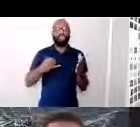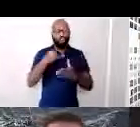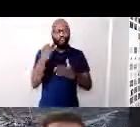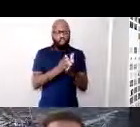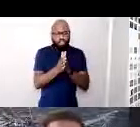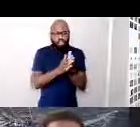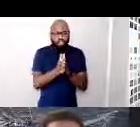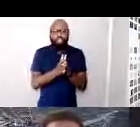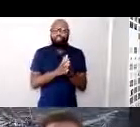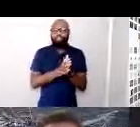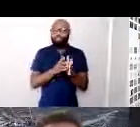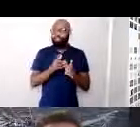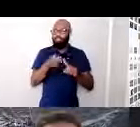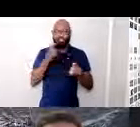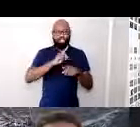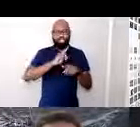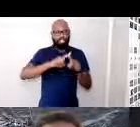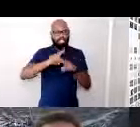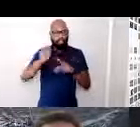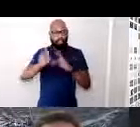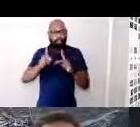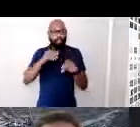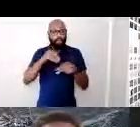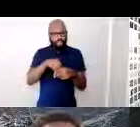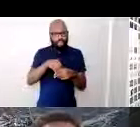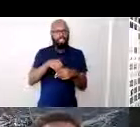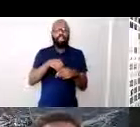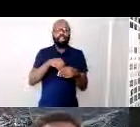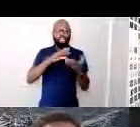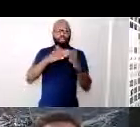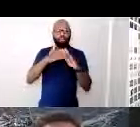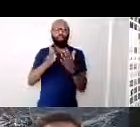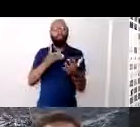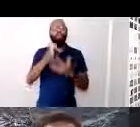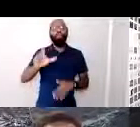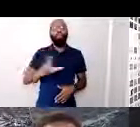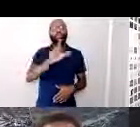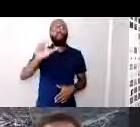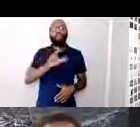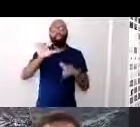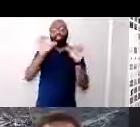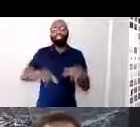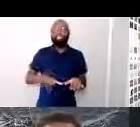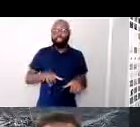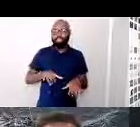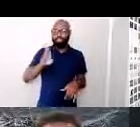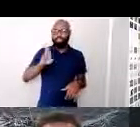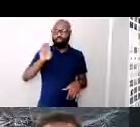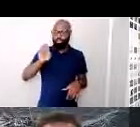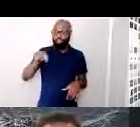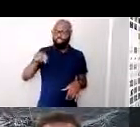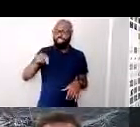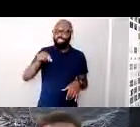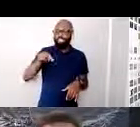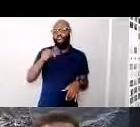the community through our library system, and Bree and other colleagues of hers do that sort of thing. And